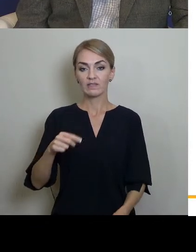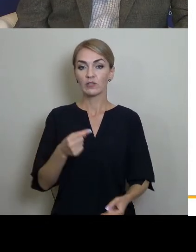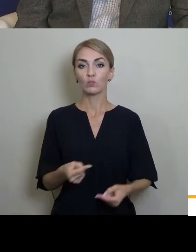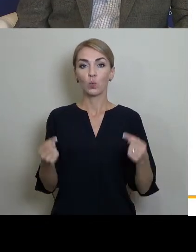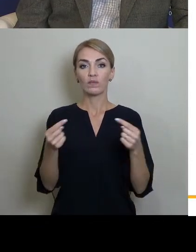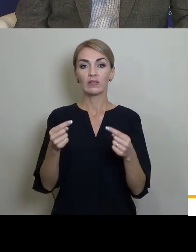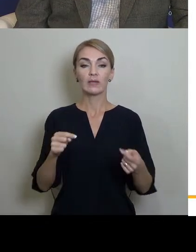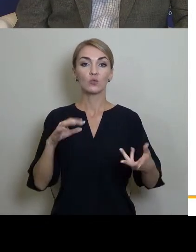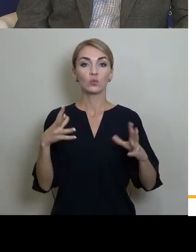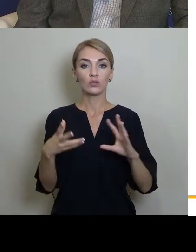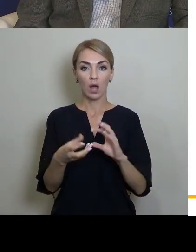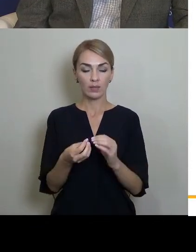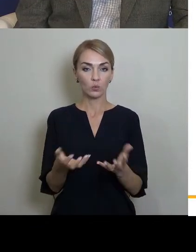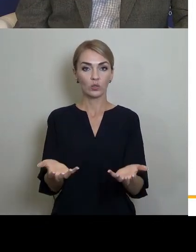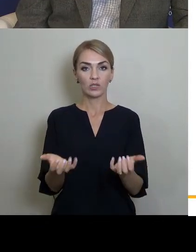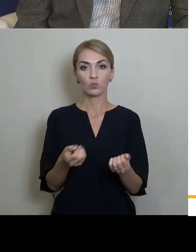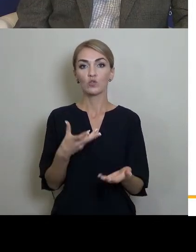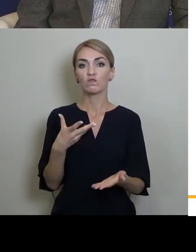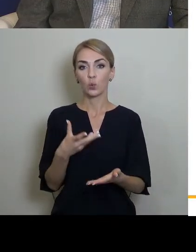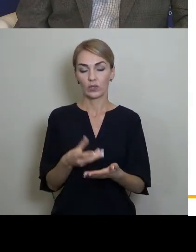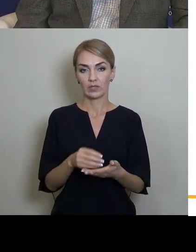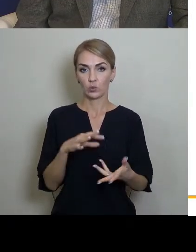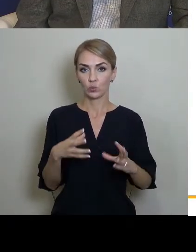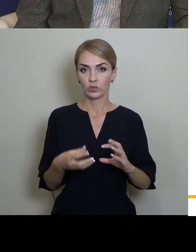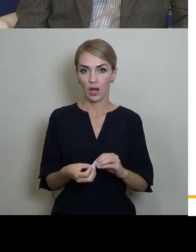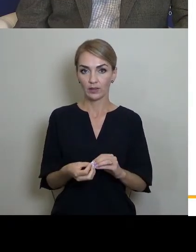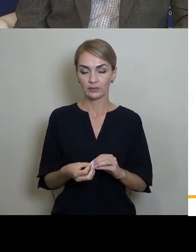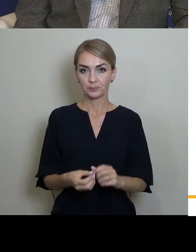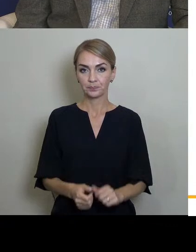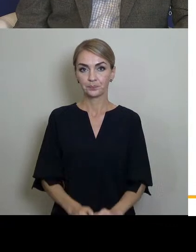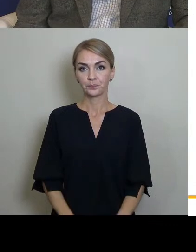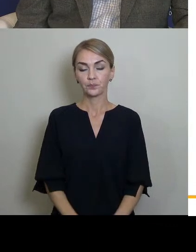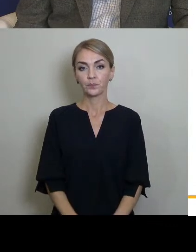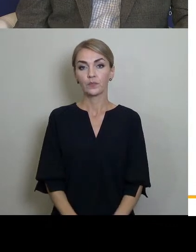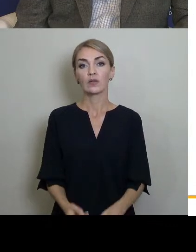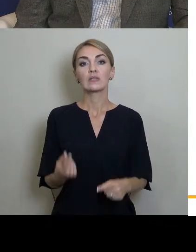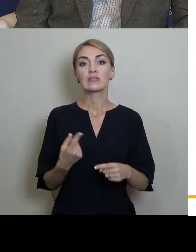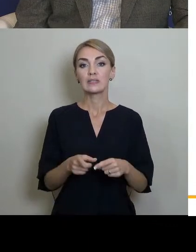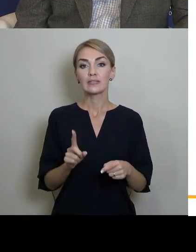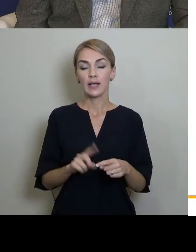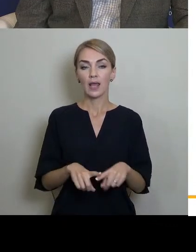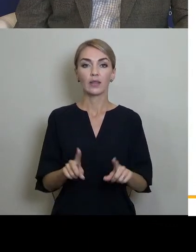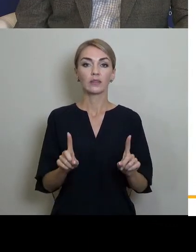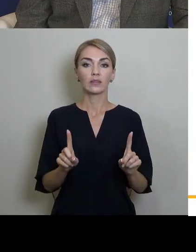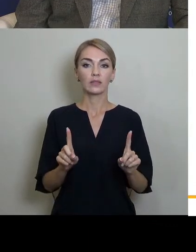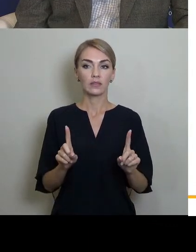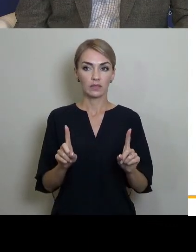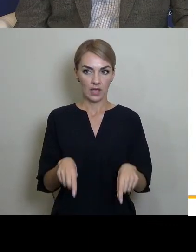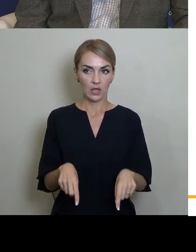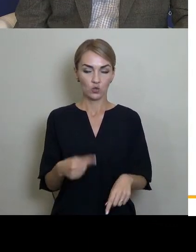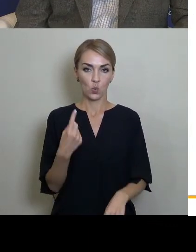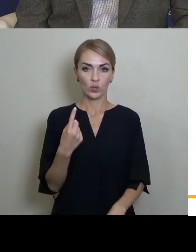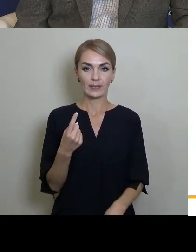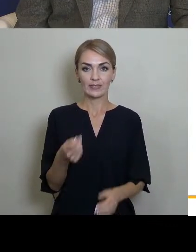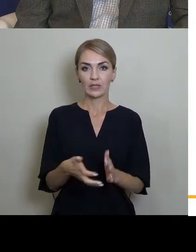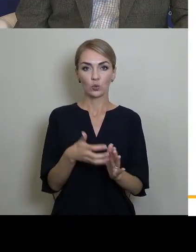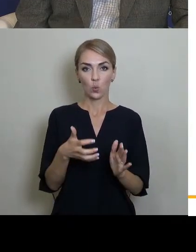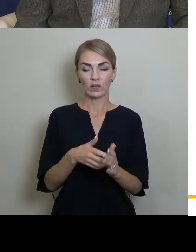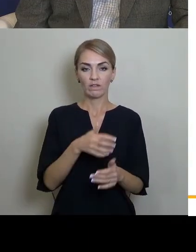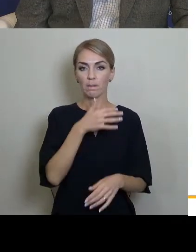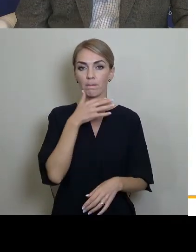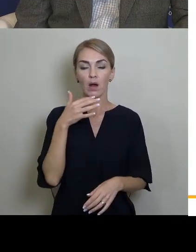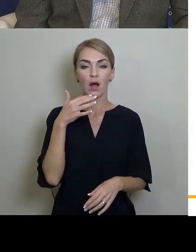them with the relevant results get these mandates. And this also is